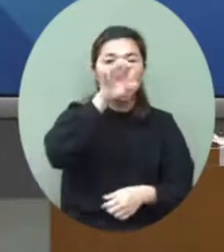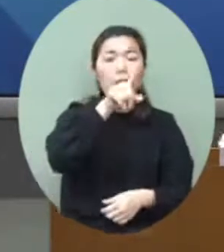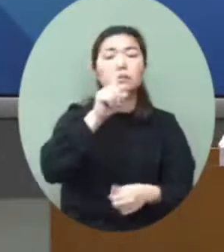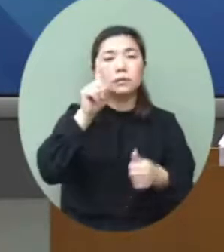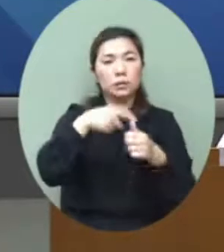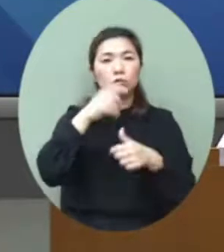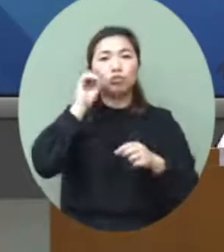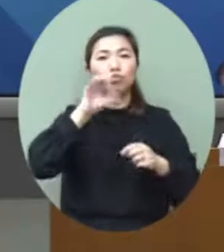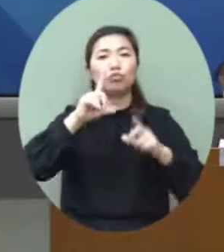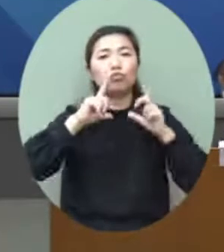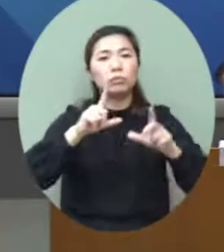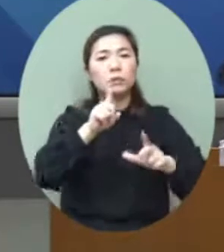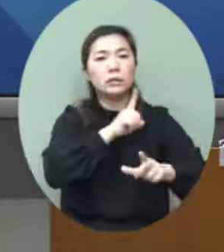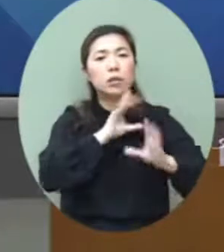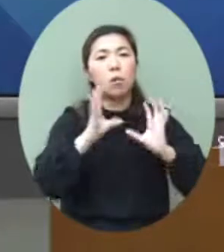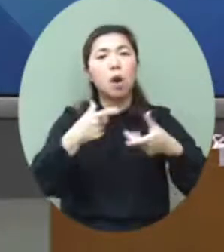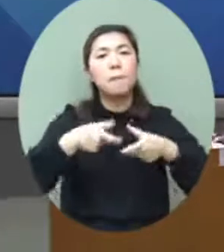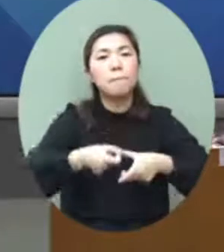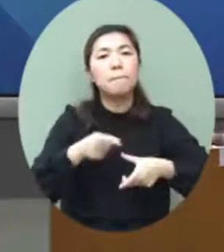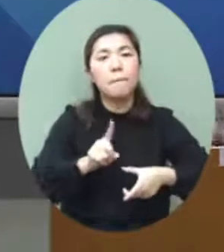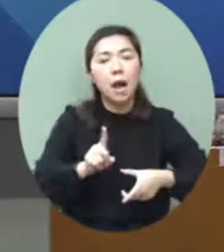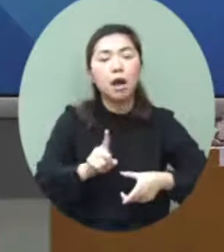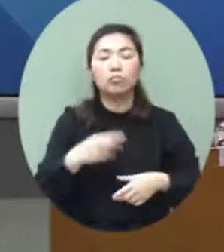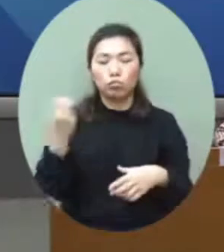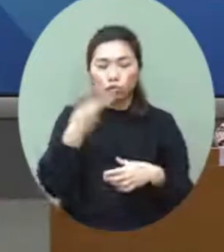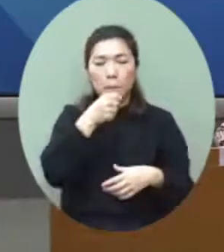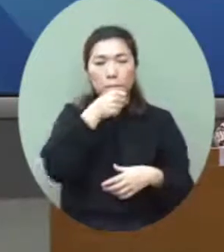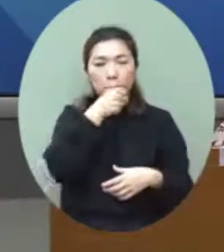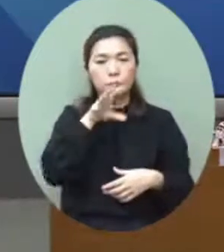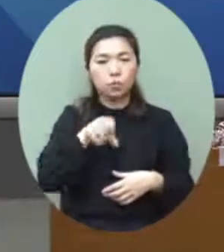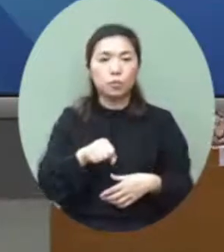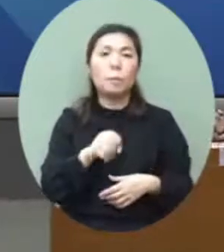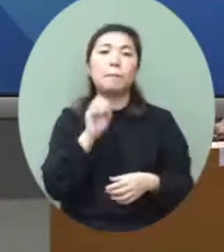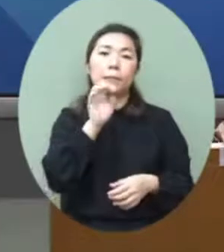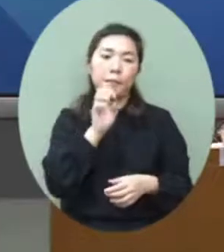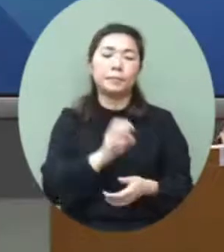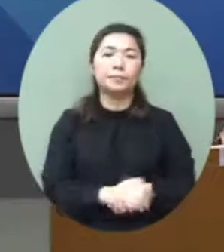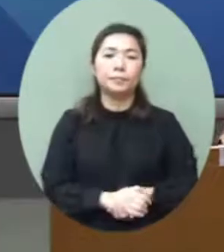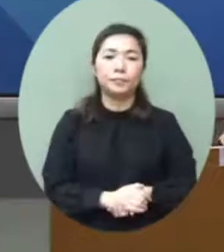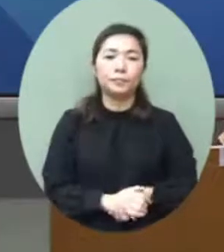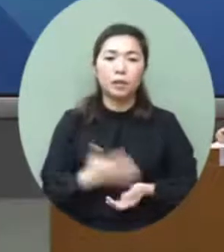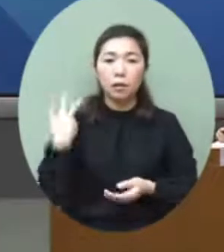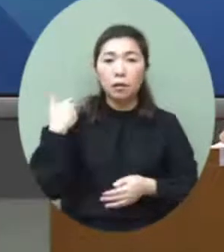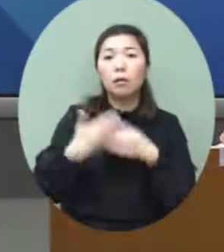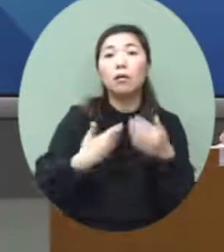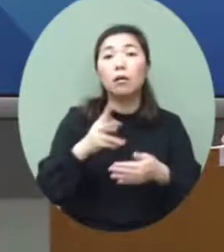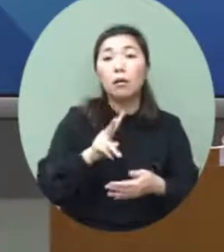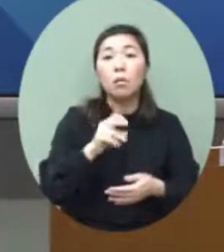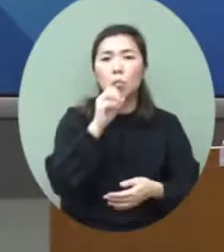questions. Please raise your hand and identify your organization before you speak.